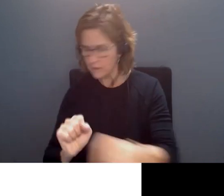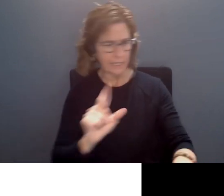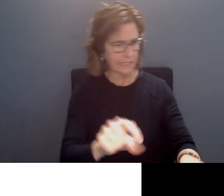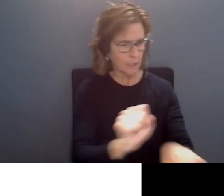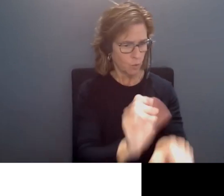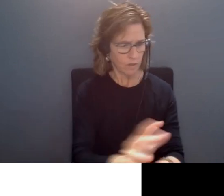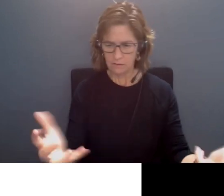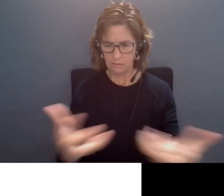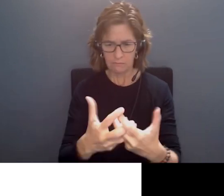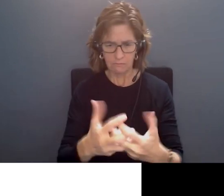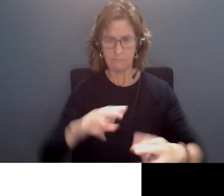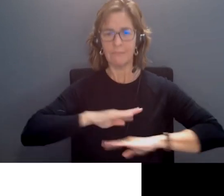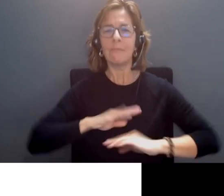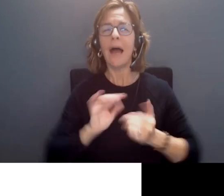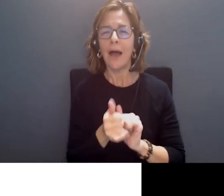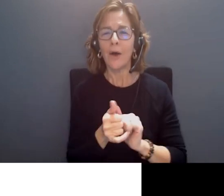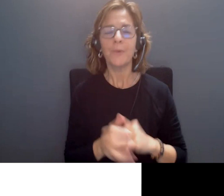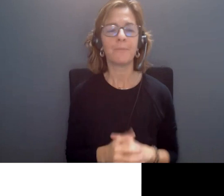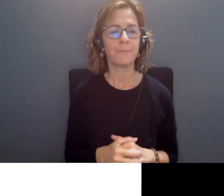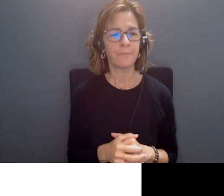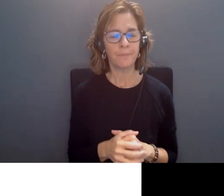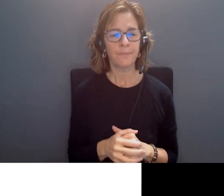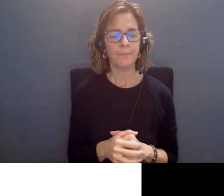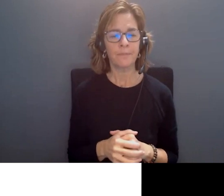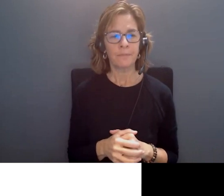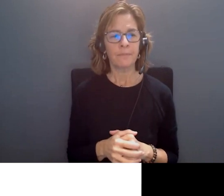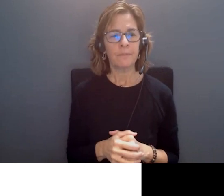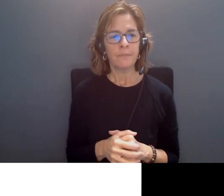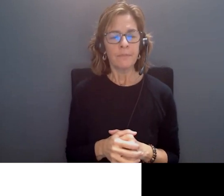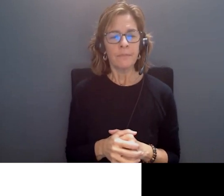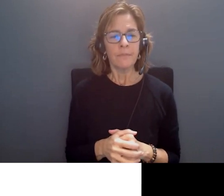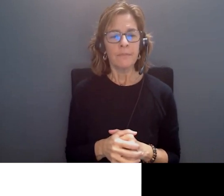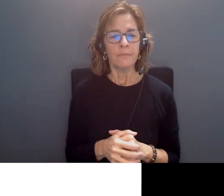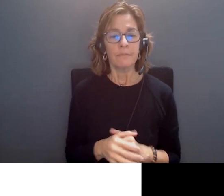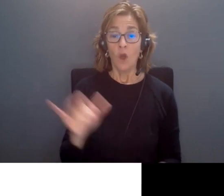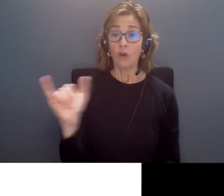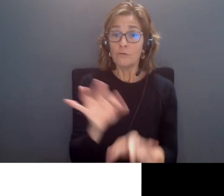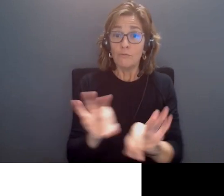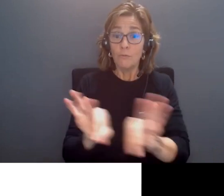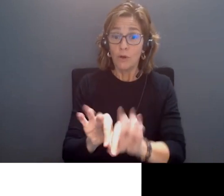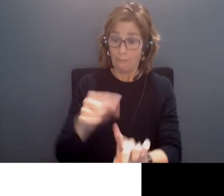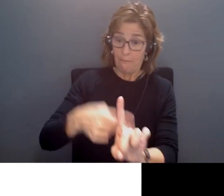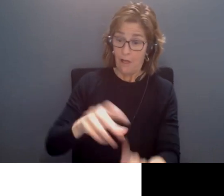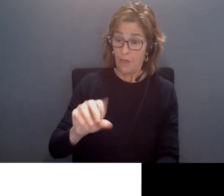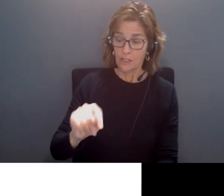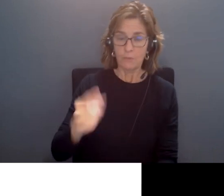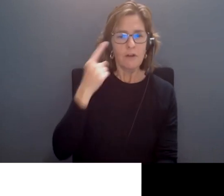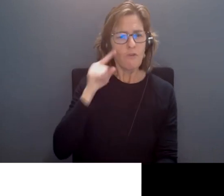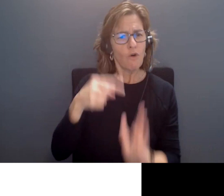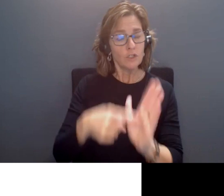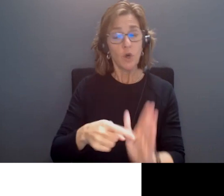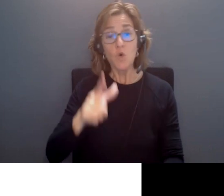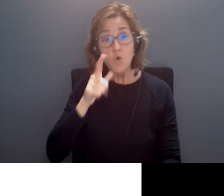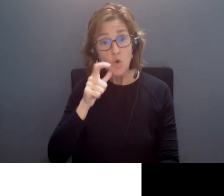It also provides us with an opportunity to celebrate the important contributions persons who experience disability make to our